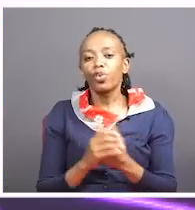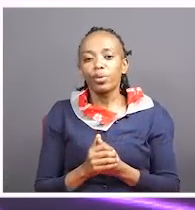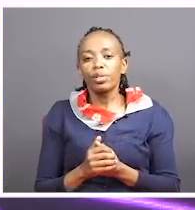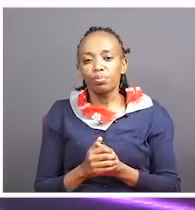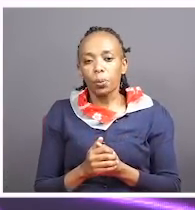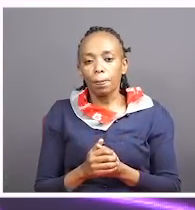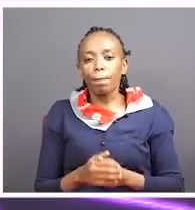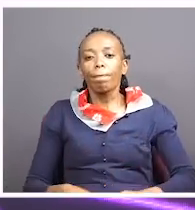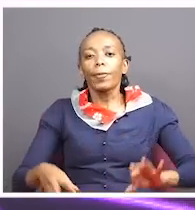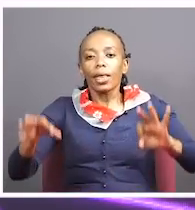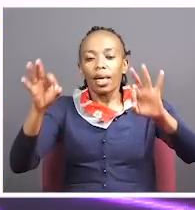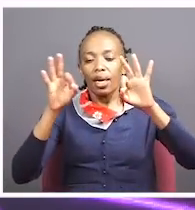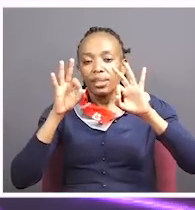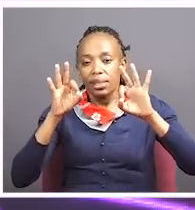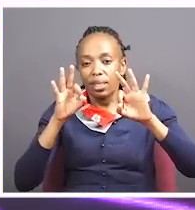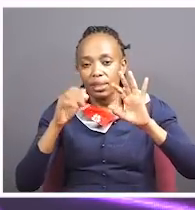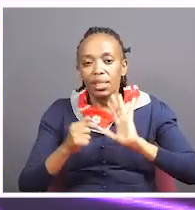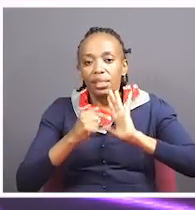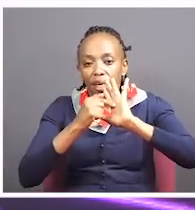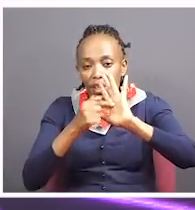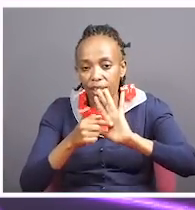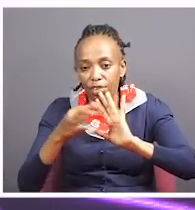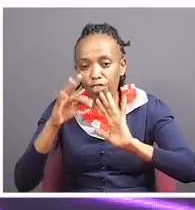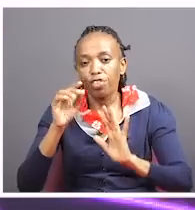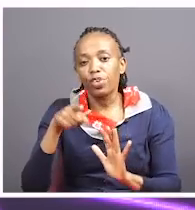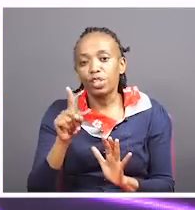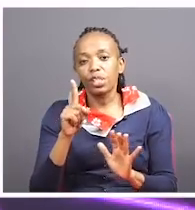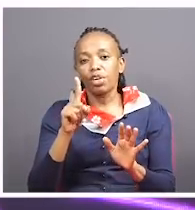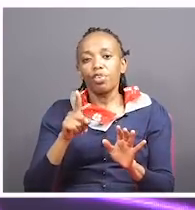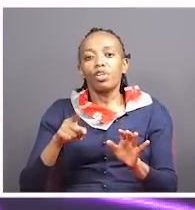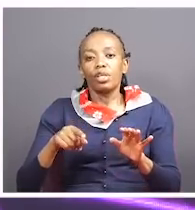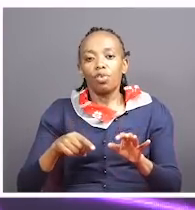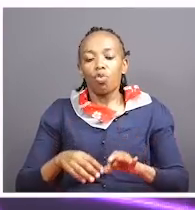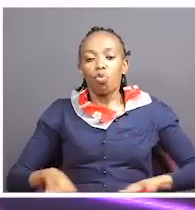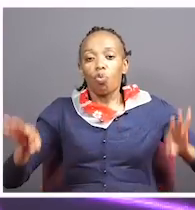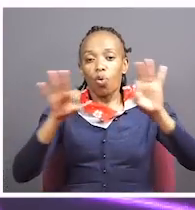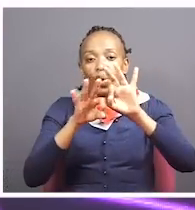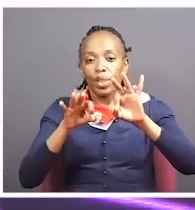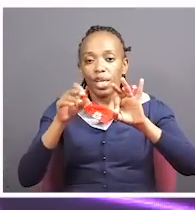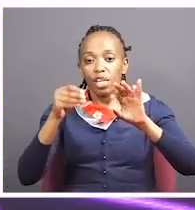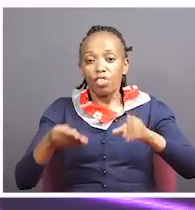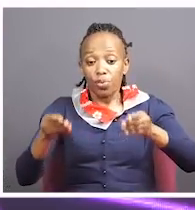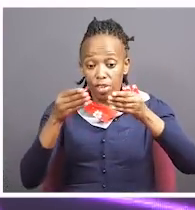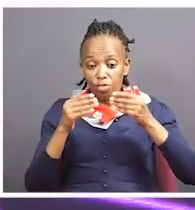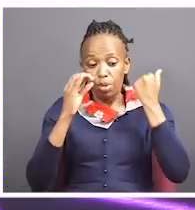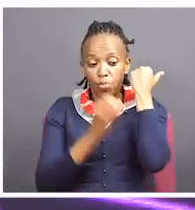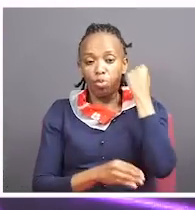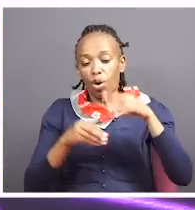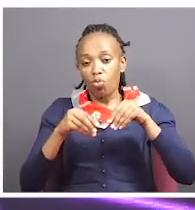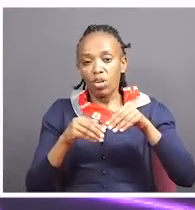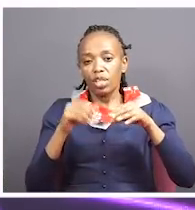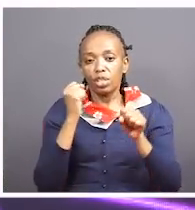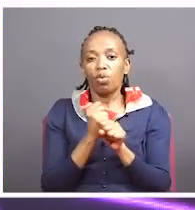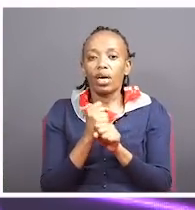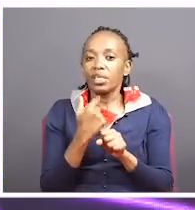don't. Excellence is an expression of your self-worth. If you give me poor quality work,